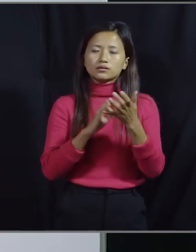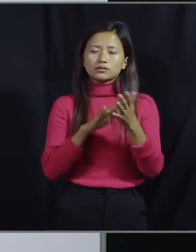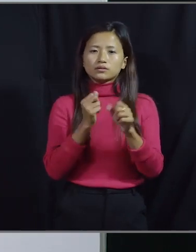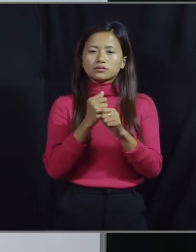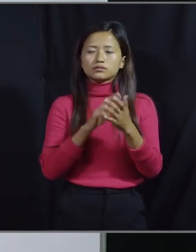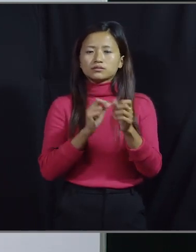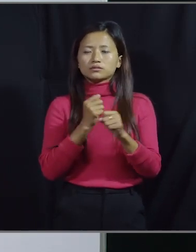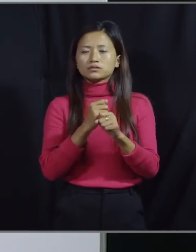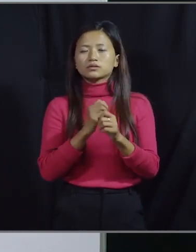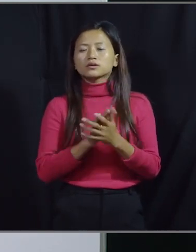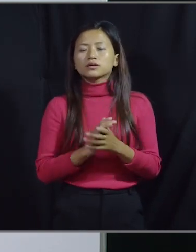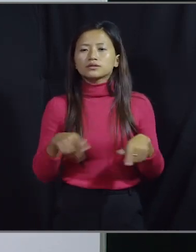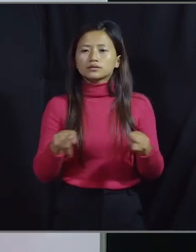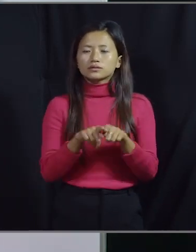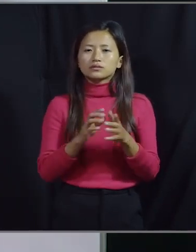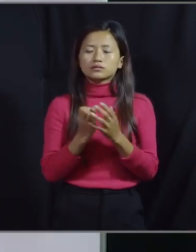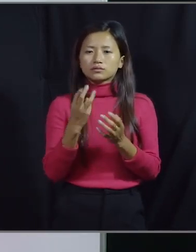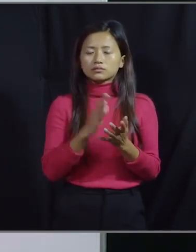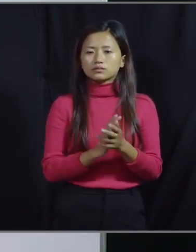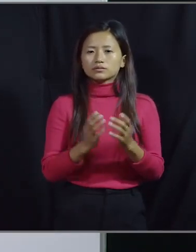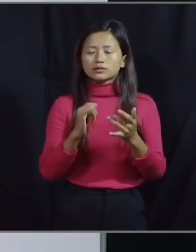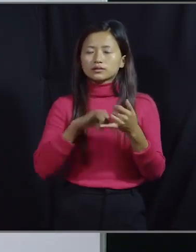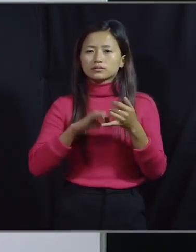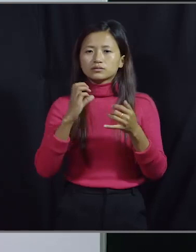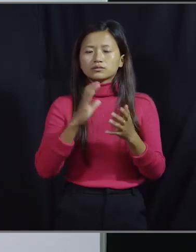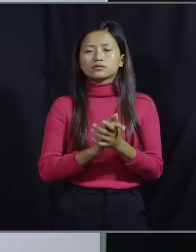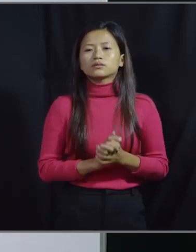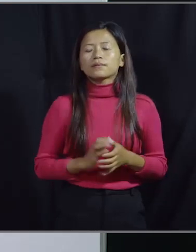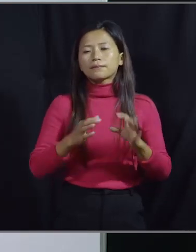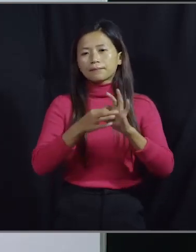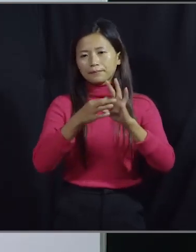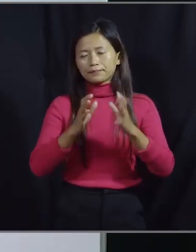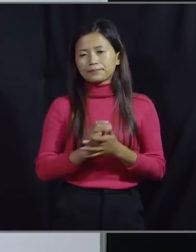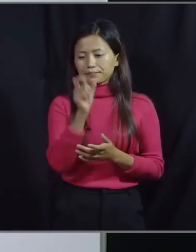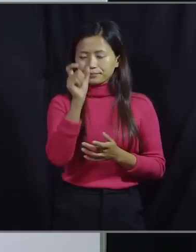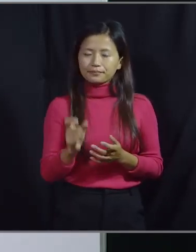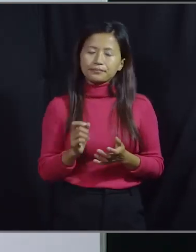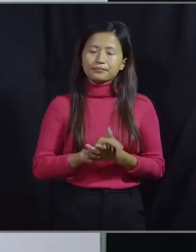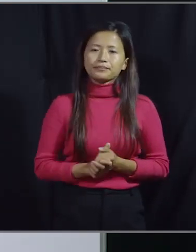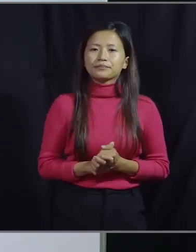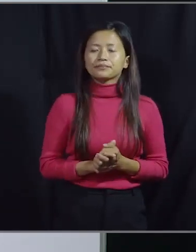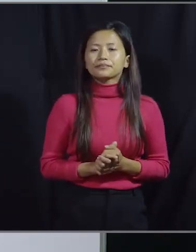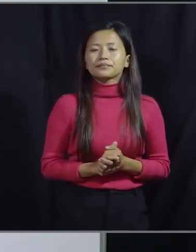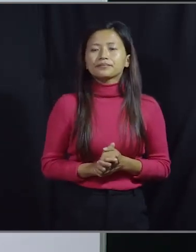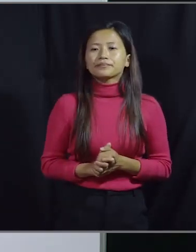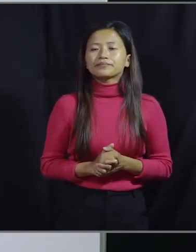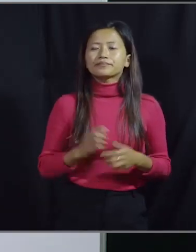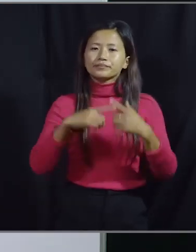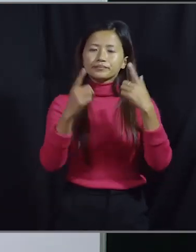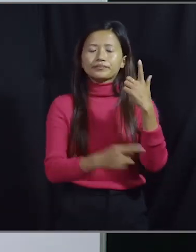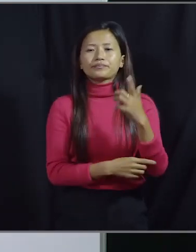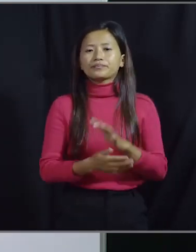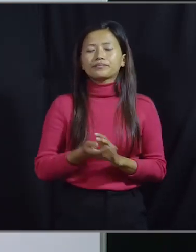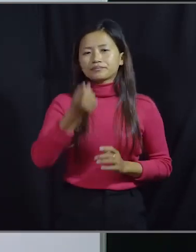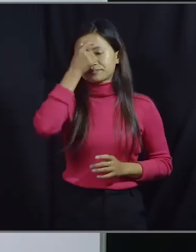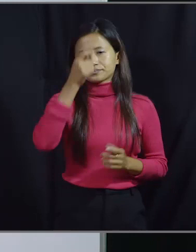to compensate the sacrificing partner. So we will have to journalize in the last problem,